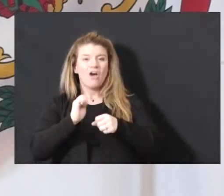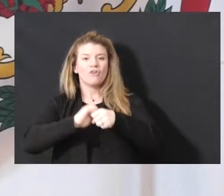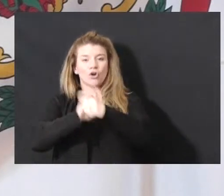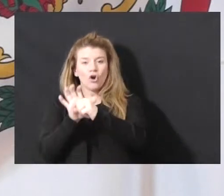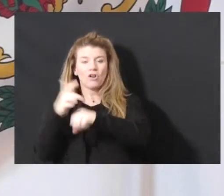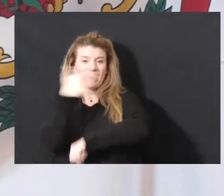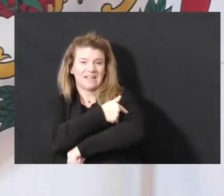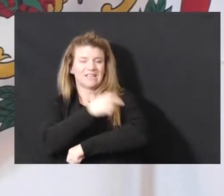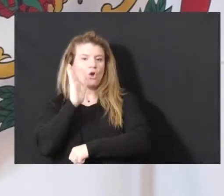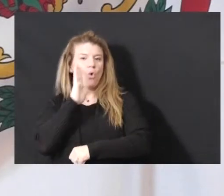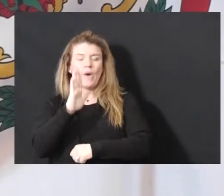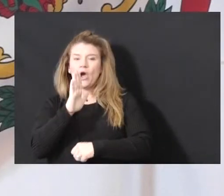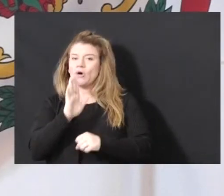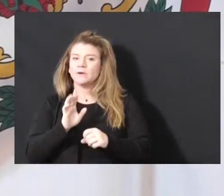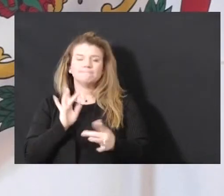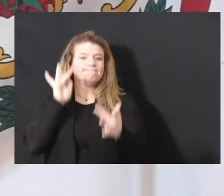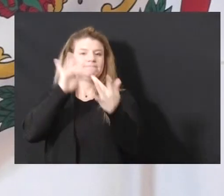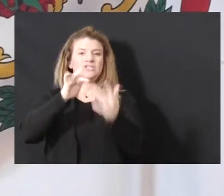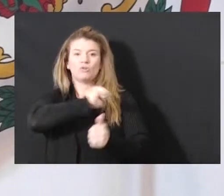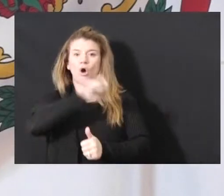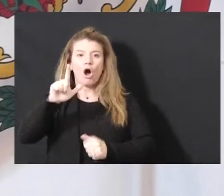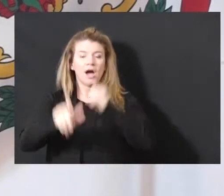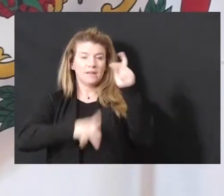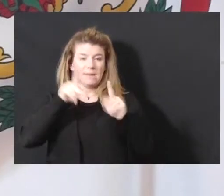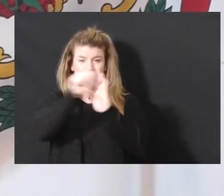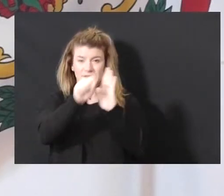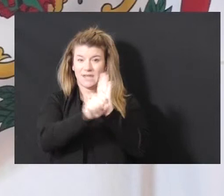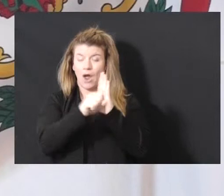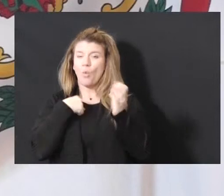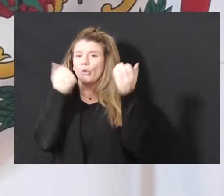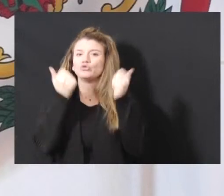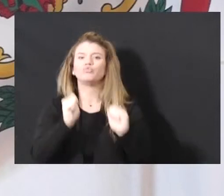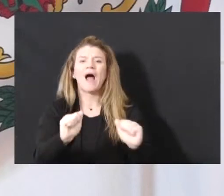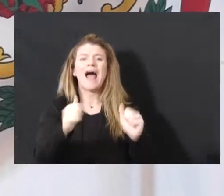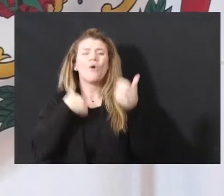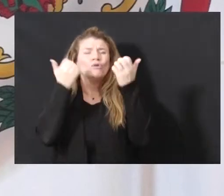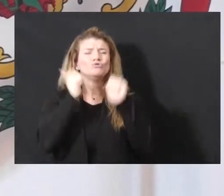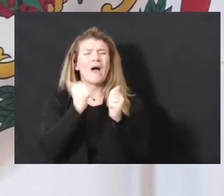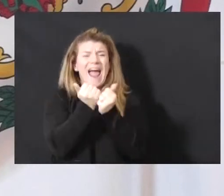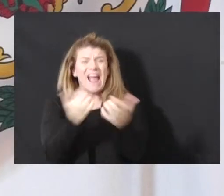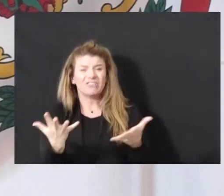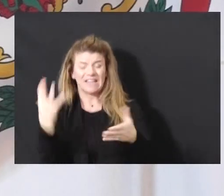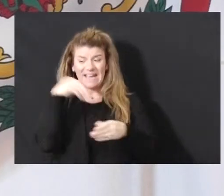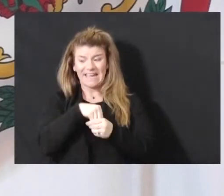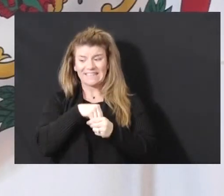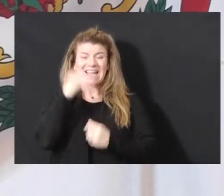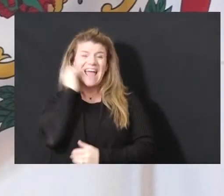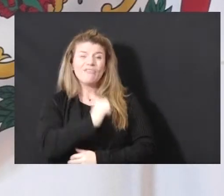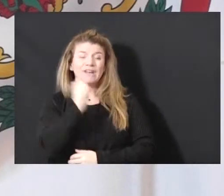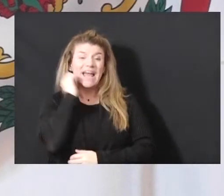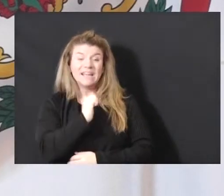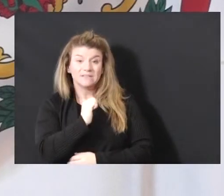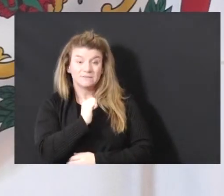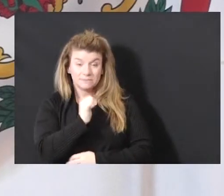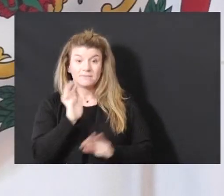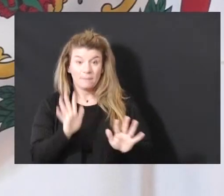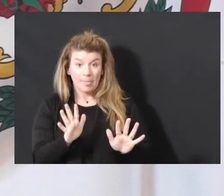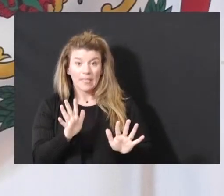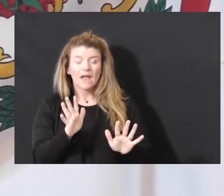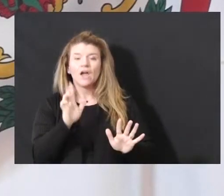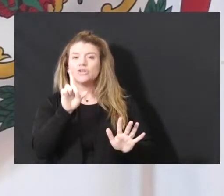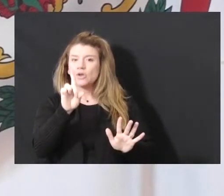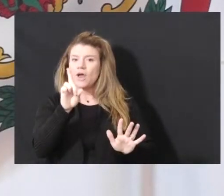are reaching every corner of this state. We're trying. We're trying with all in us each and every day. Now, let